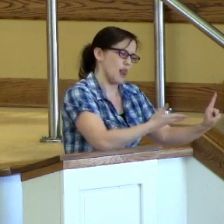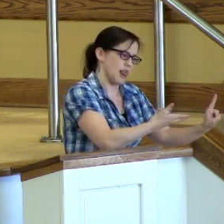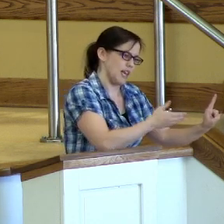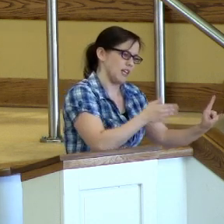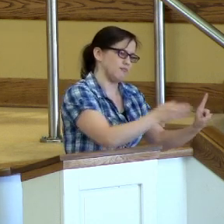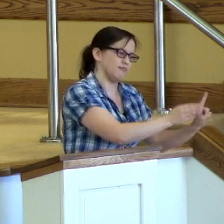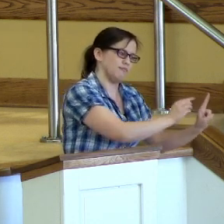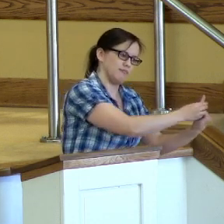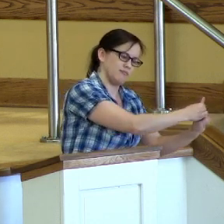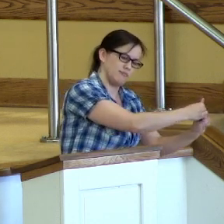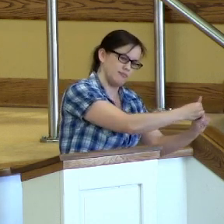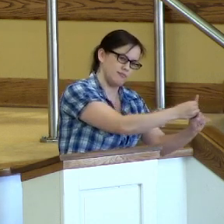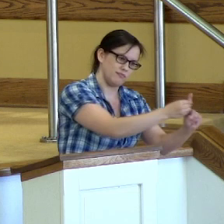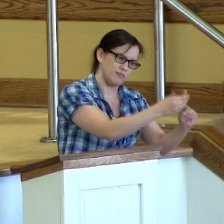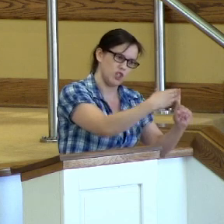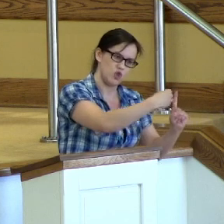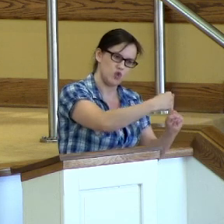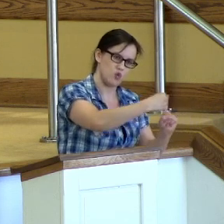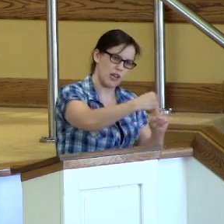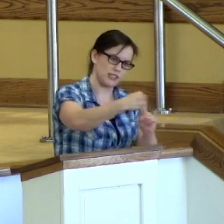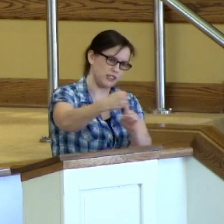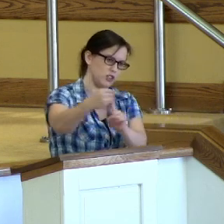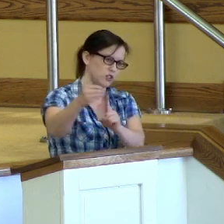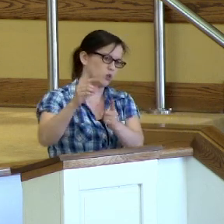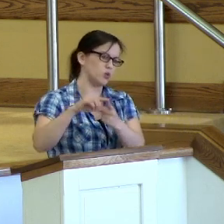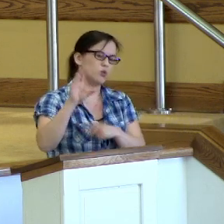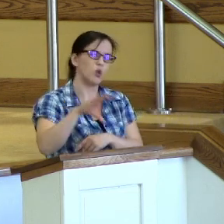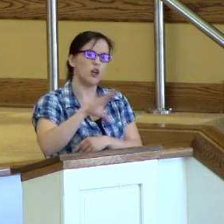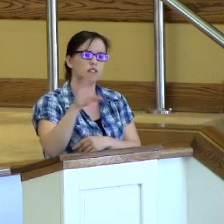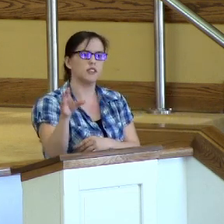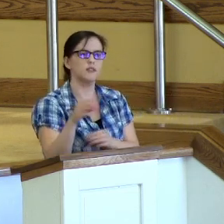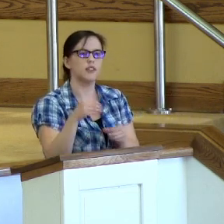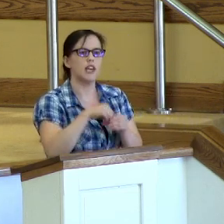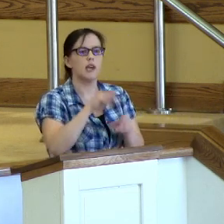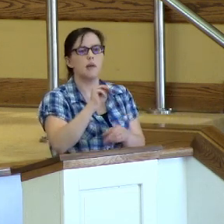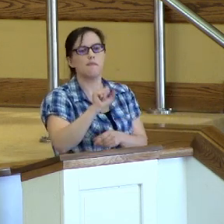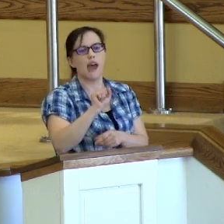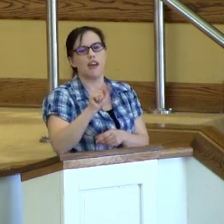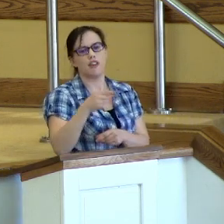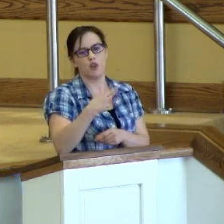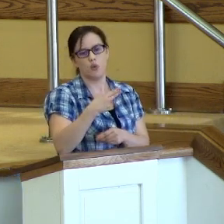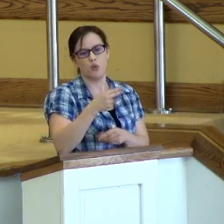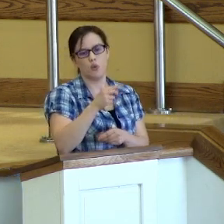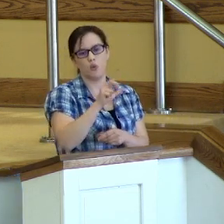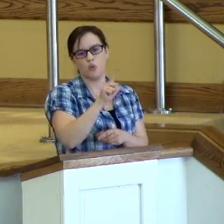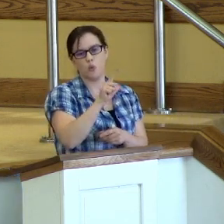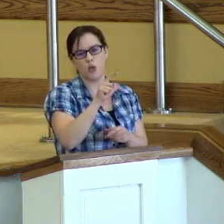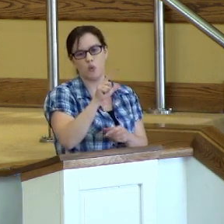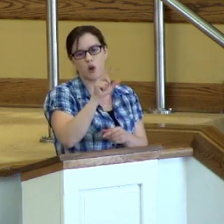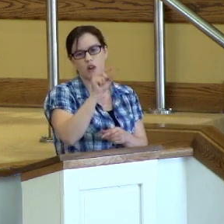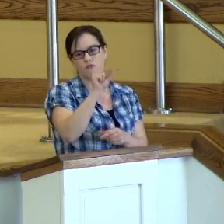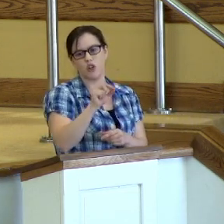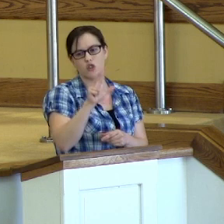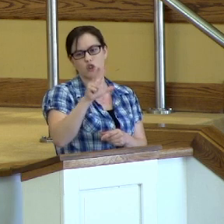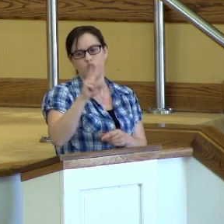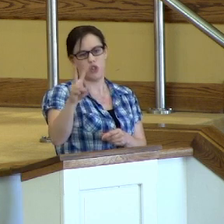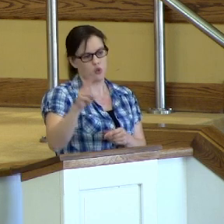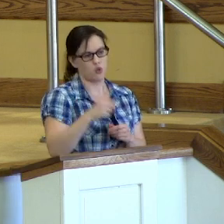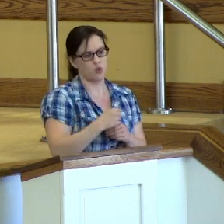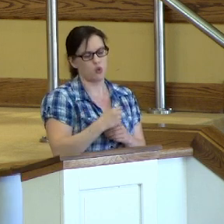when you get to the end result of everything, that's where you see Matthew 21:32. Jesus is talking